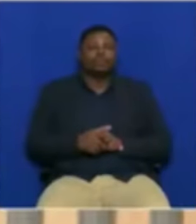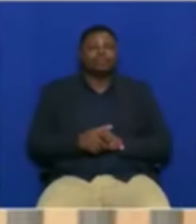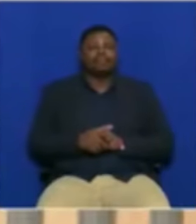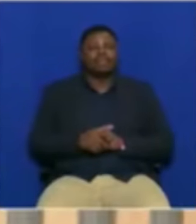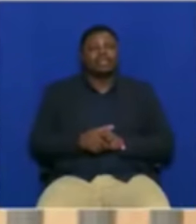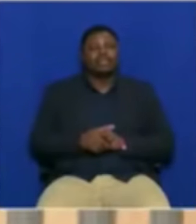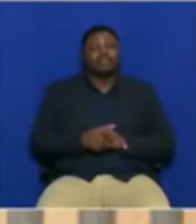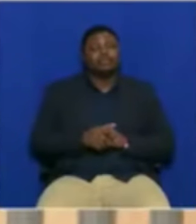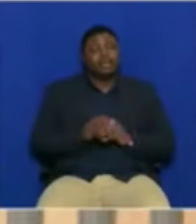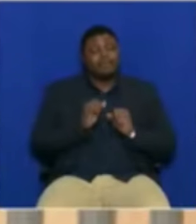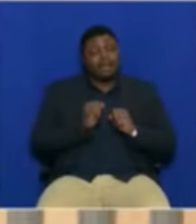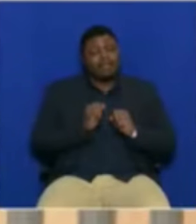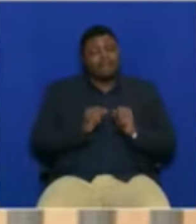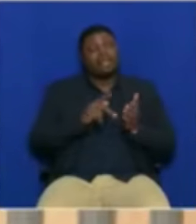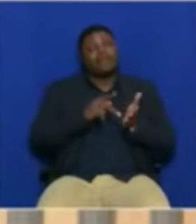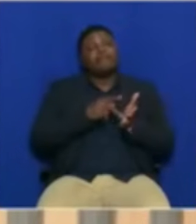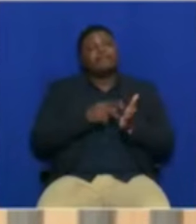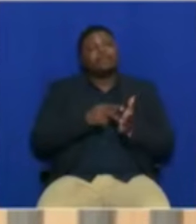it states that